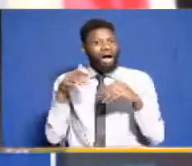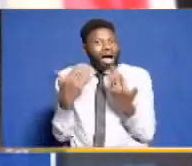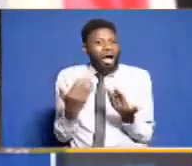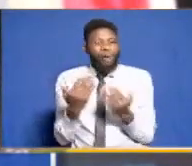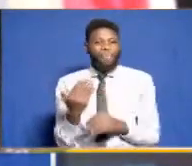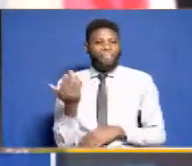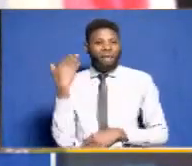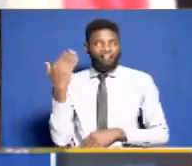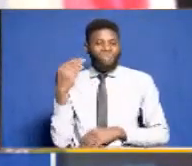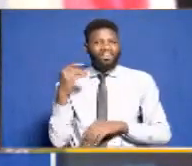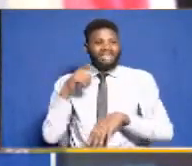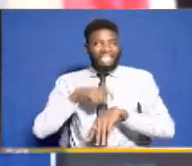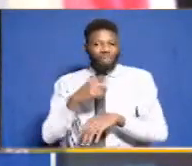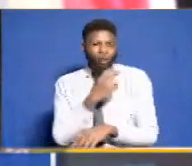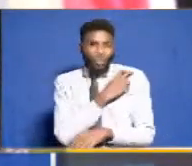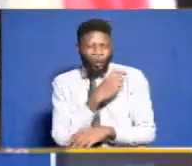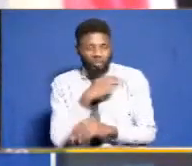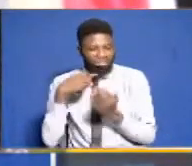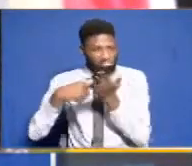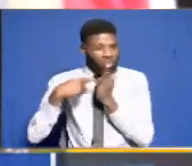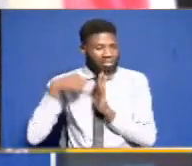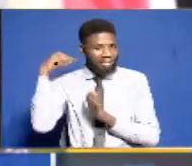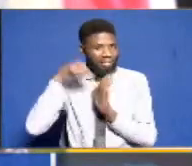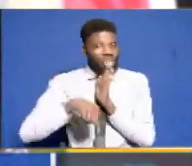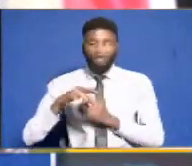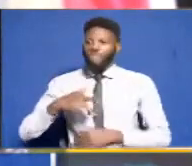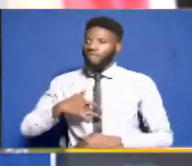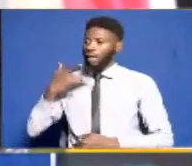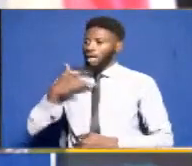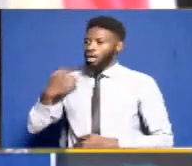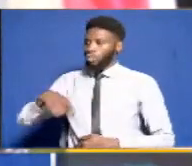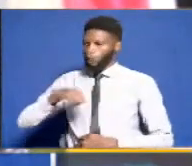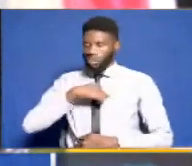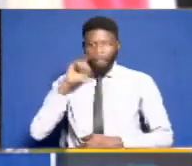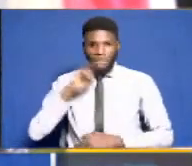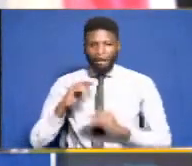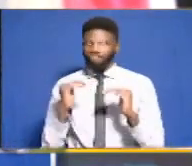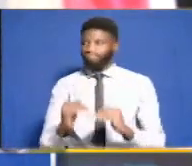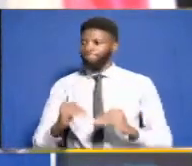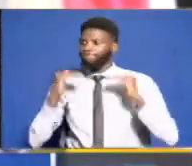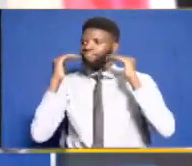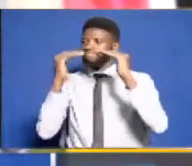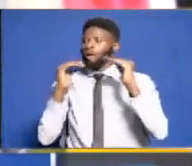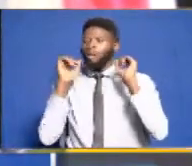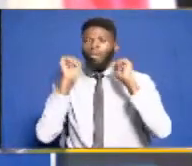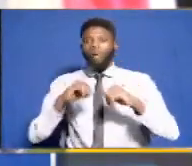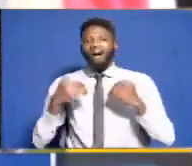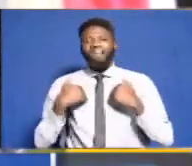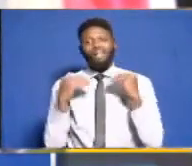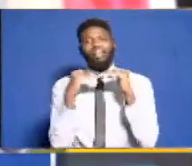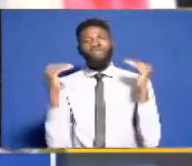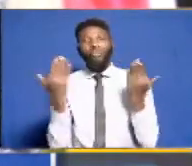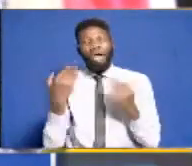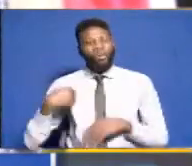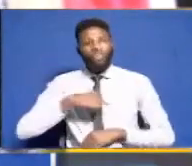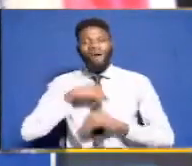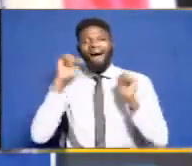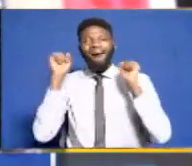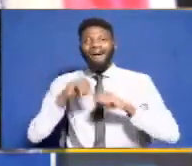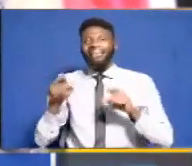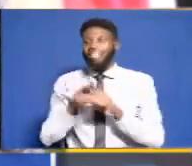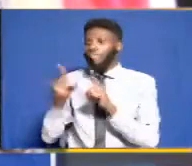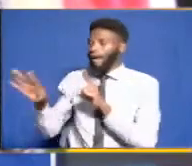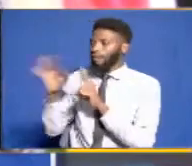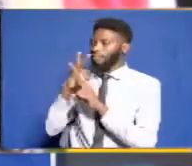And after further consultation, it was felt that we needed to elevate ourselves so that we could reach a level where we could also be able to attract